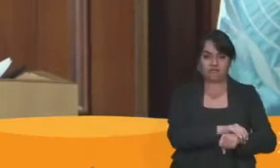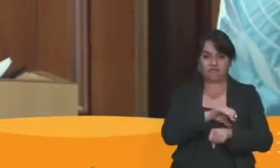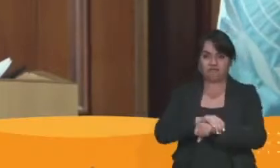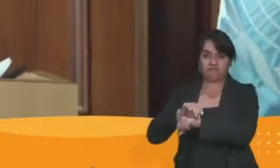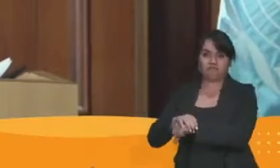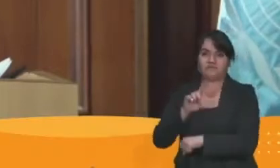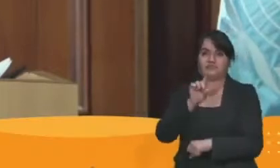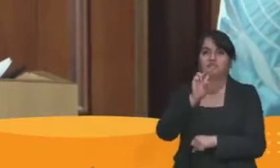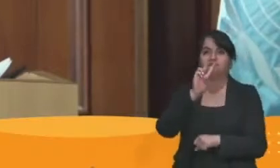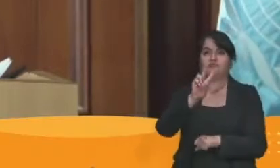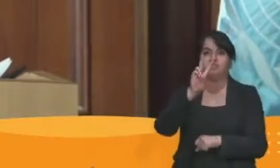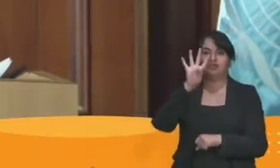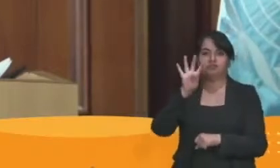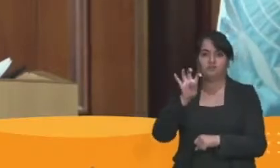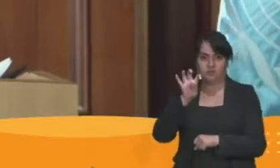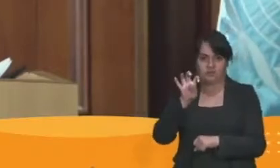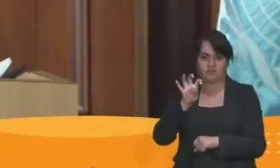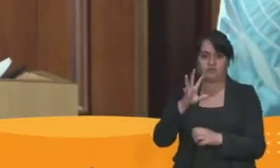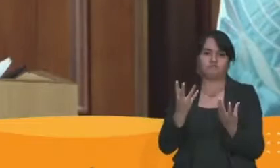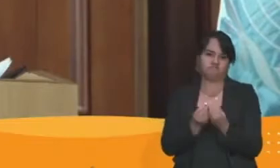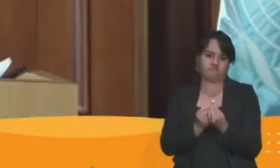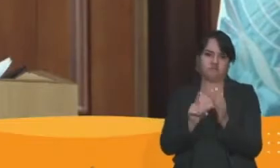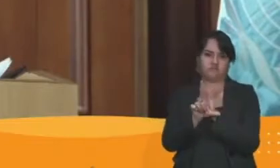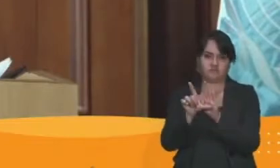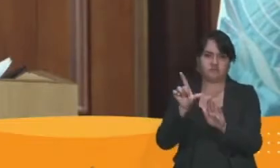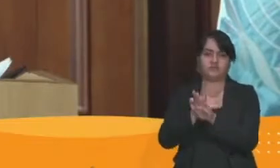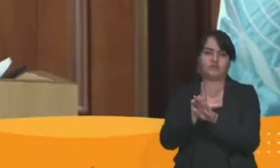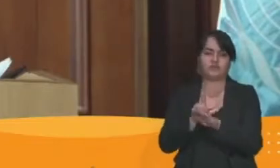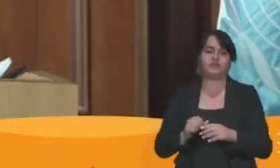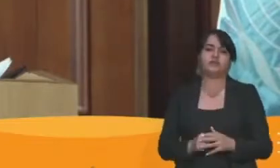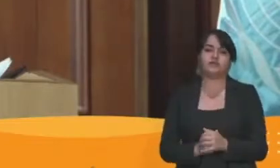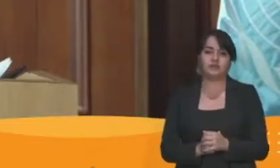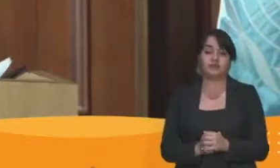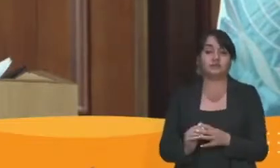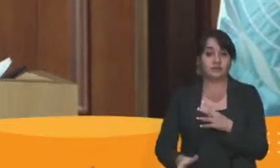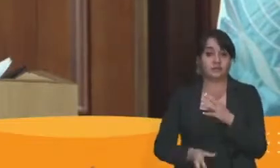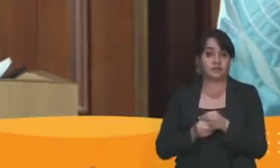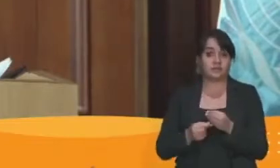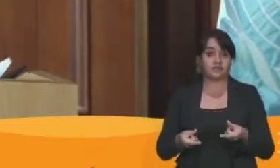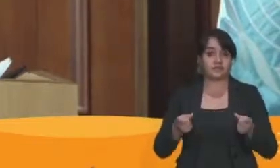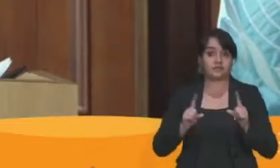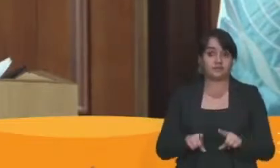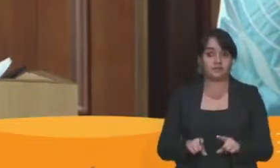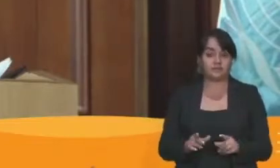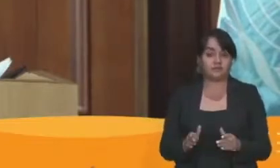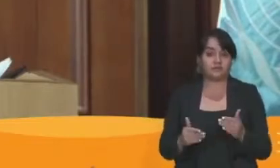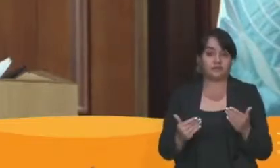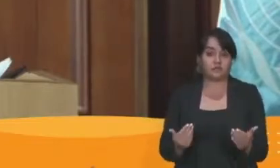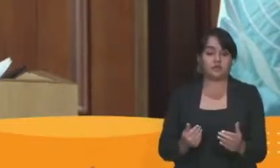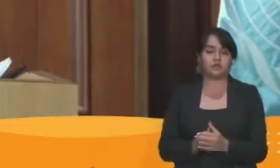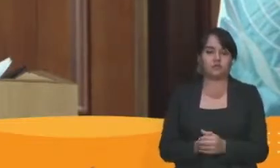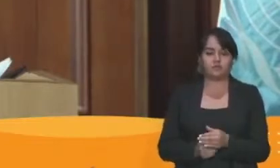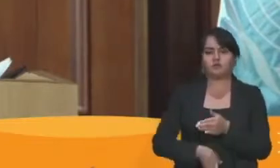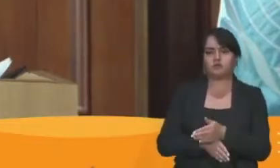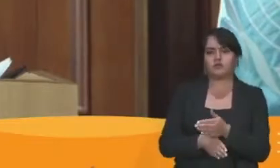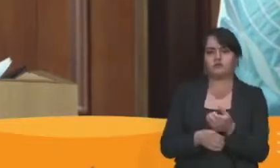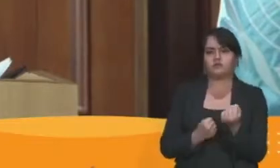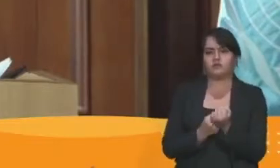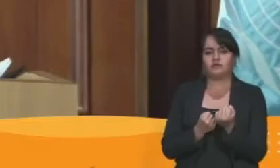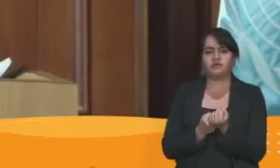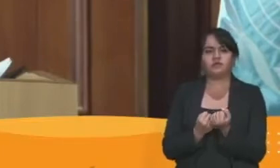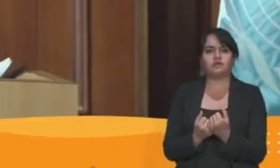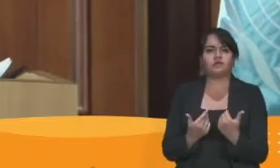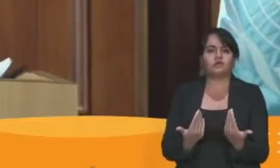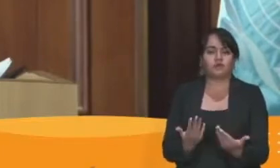capturing 129 people who belong to all these organized crimes. In the same manner, we continue to support